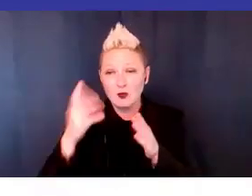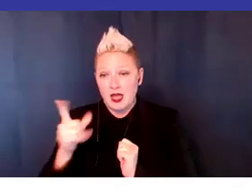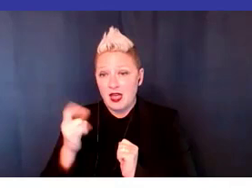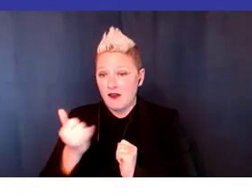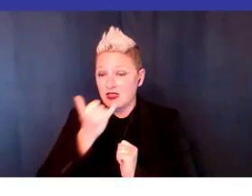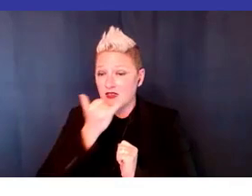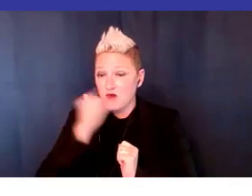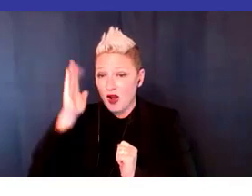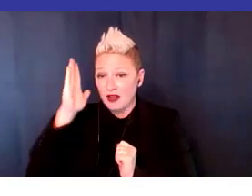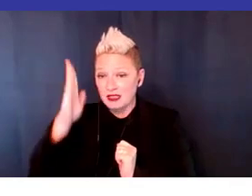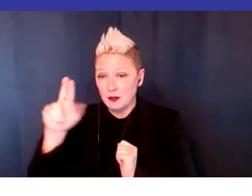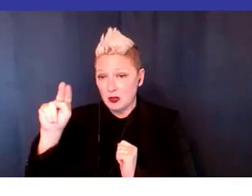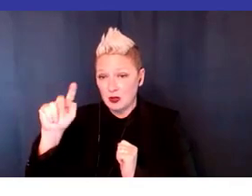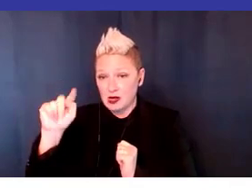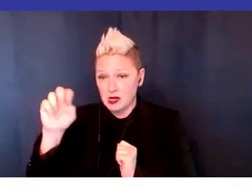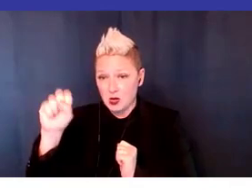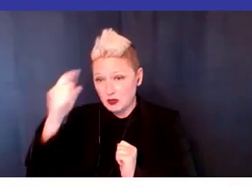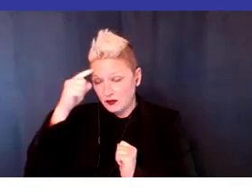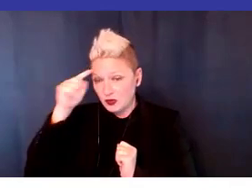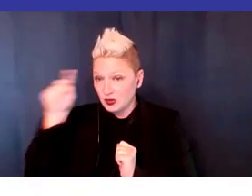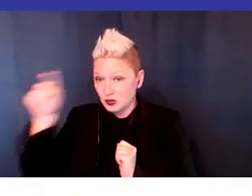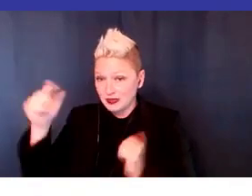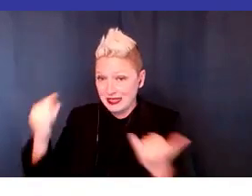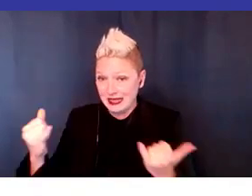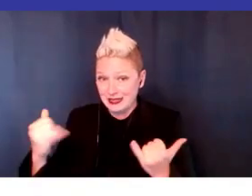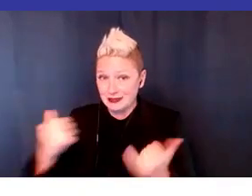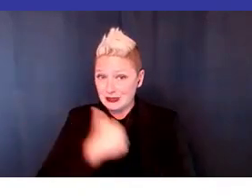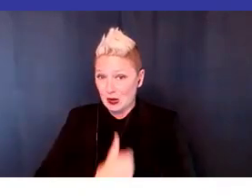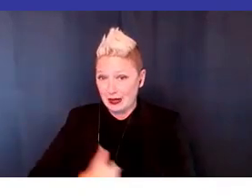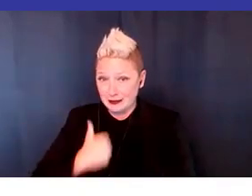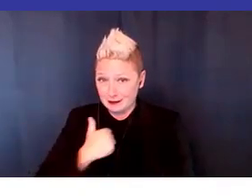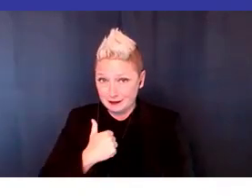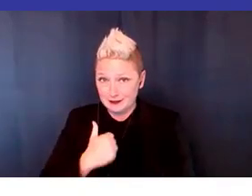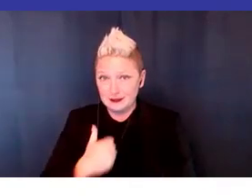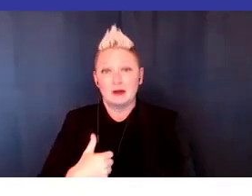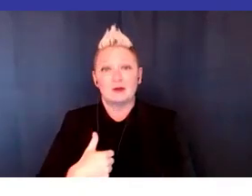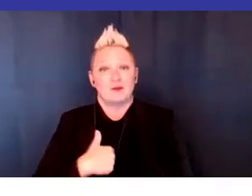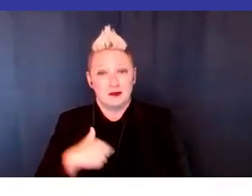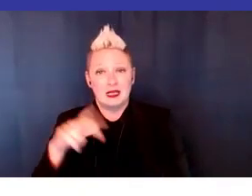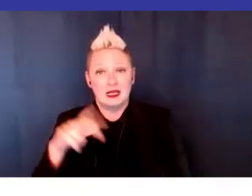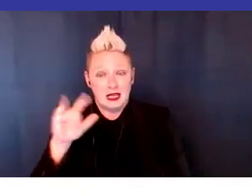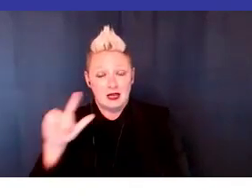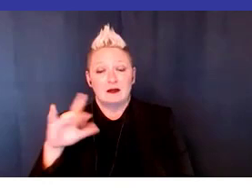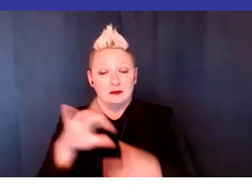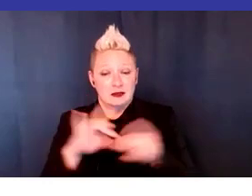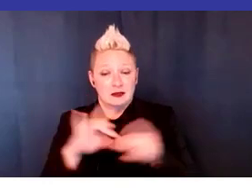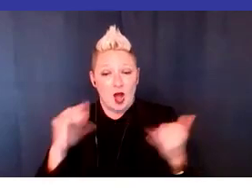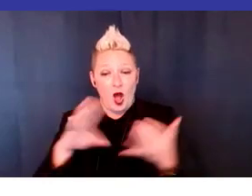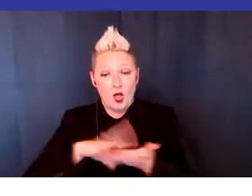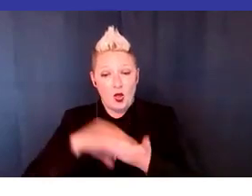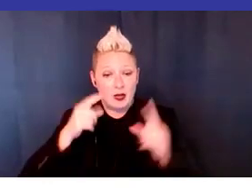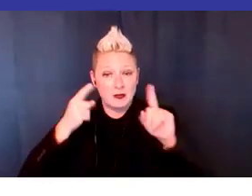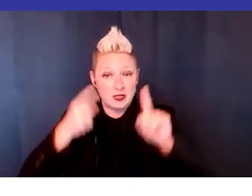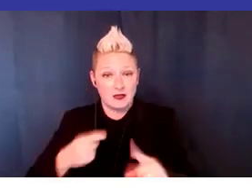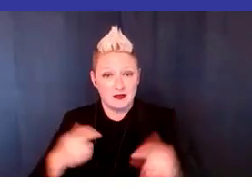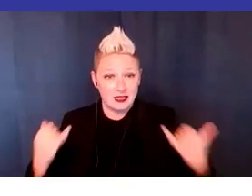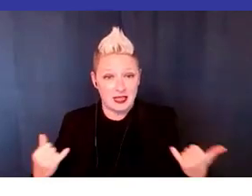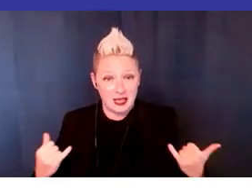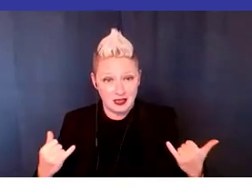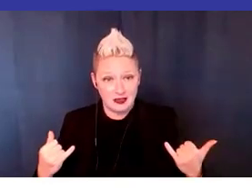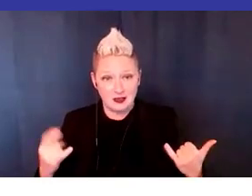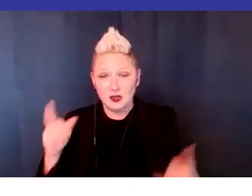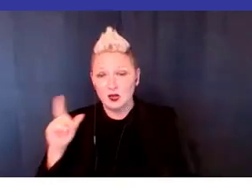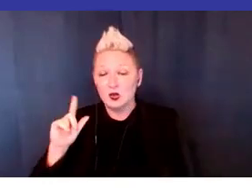support. Today, I will just kind of jump in here. Our learning objectives today will be that